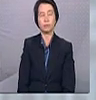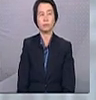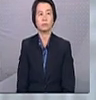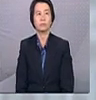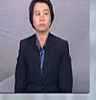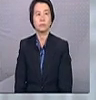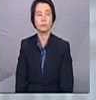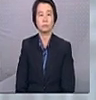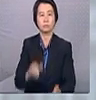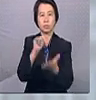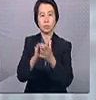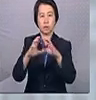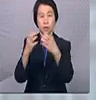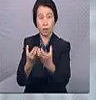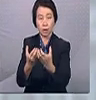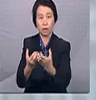Tak, itu kluster